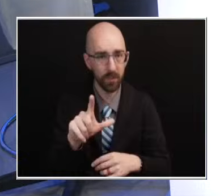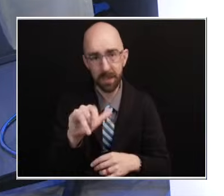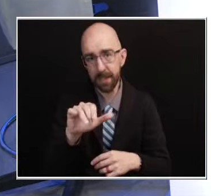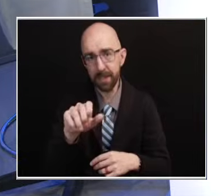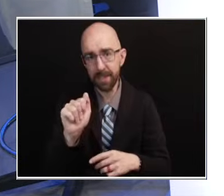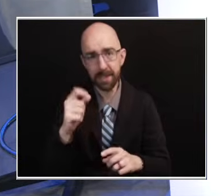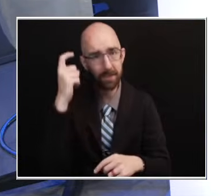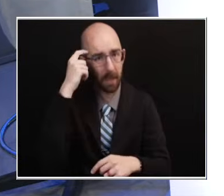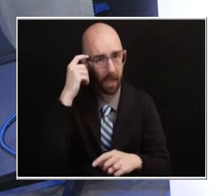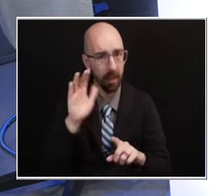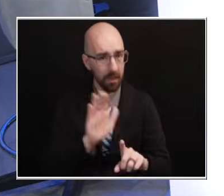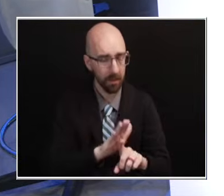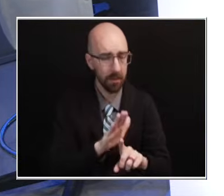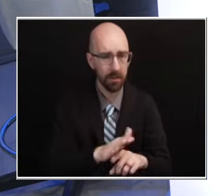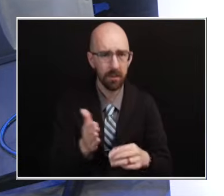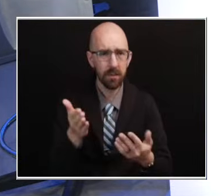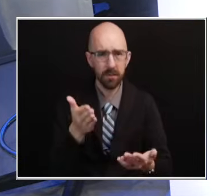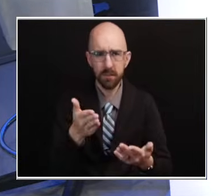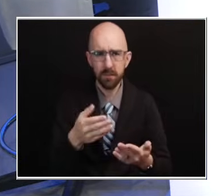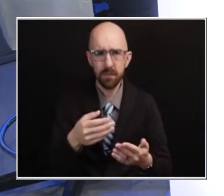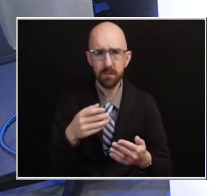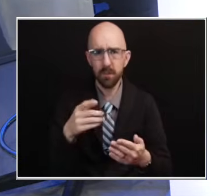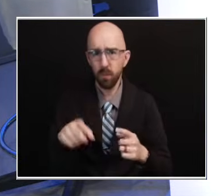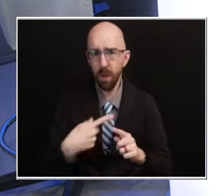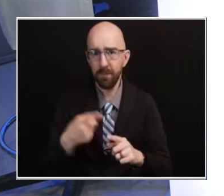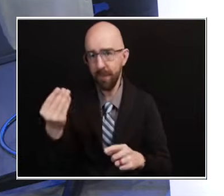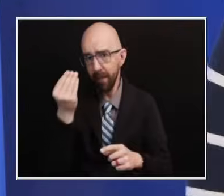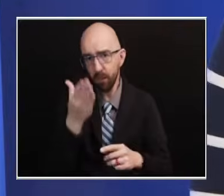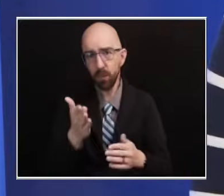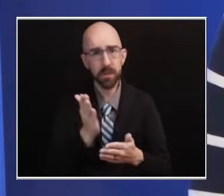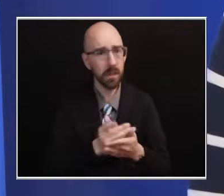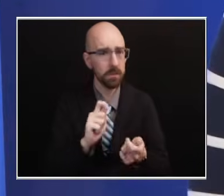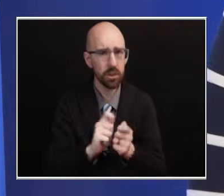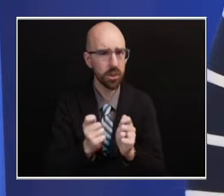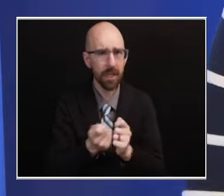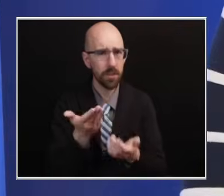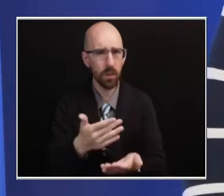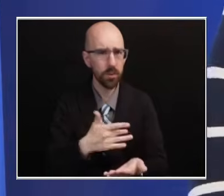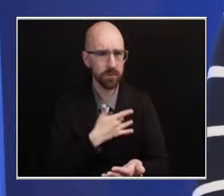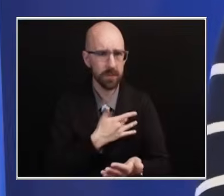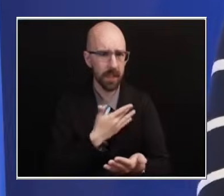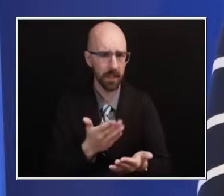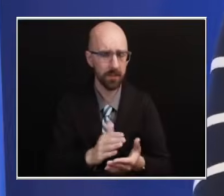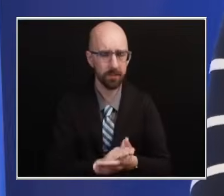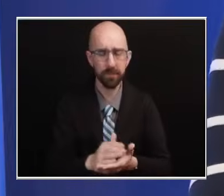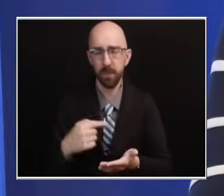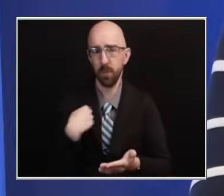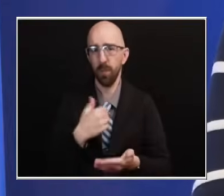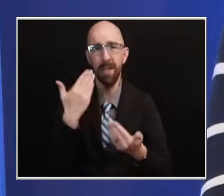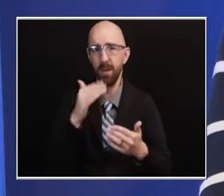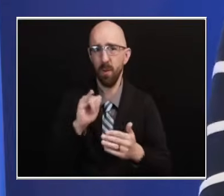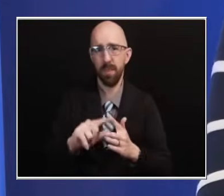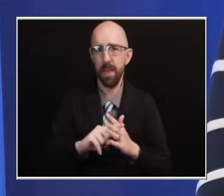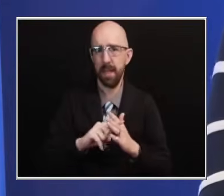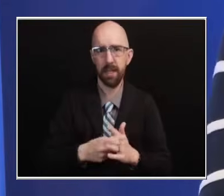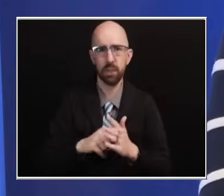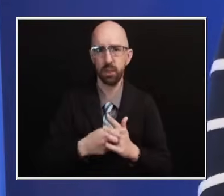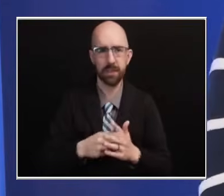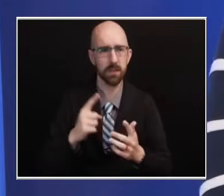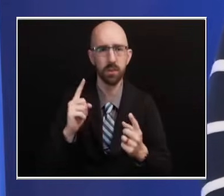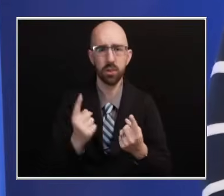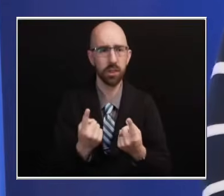some changes in your husband? I don't think we knew that initially. It was just